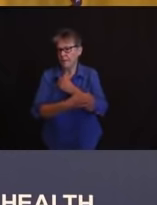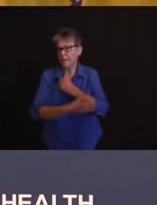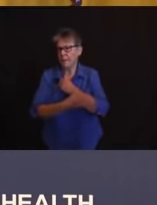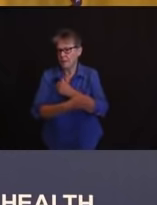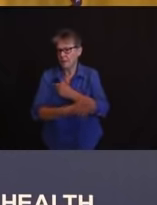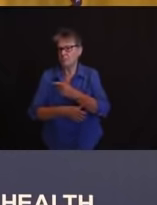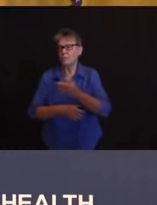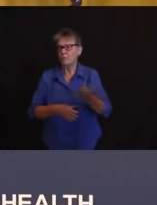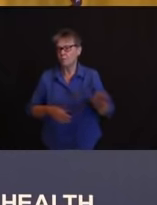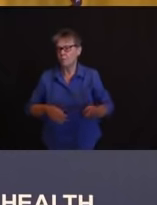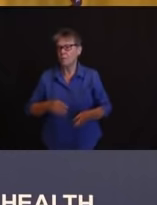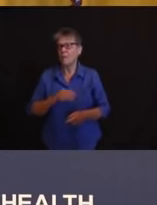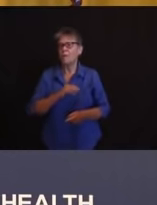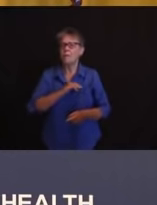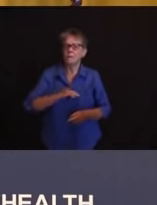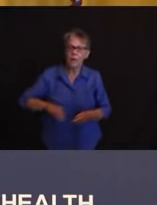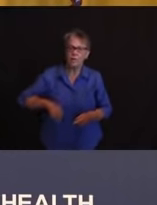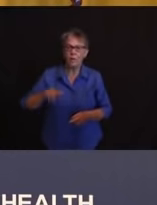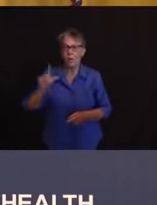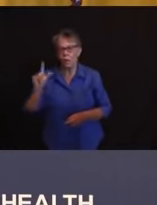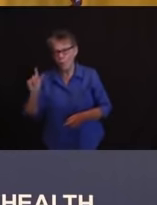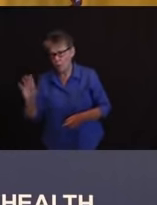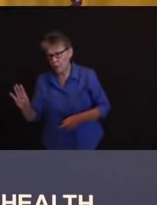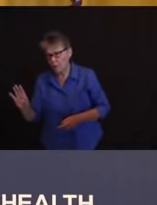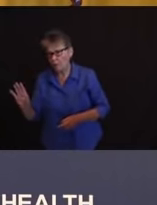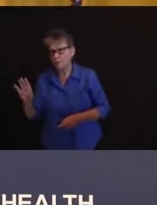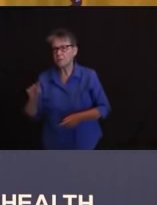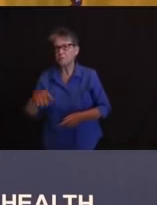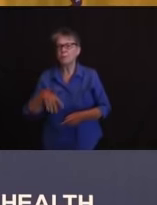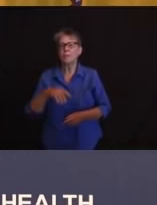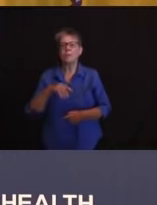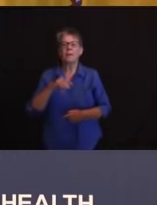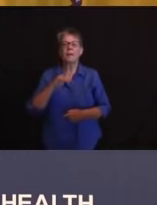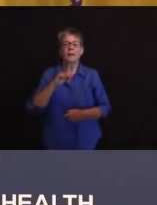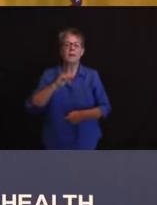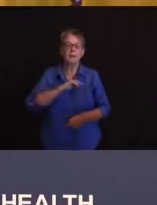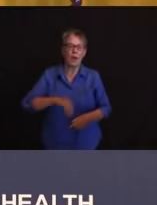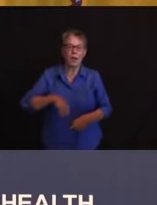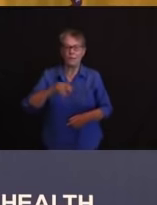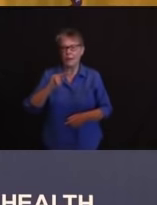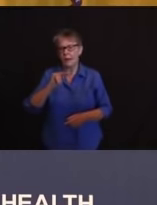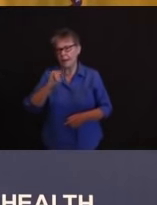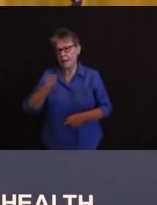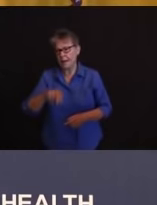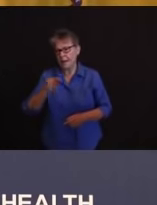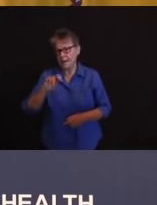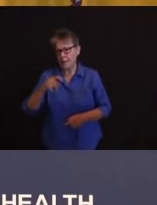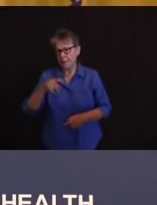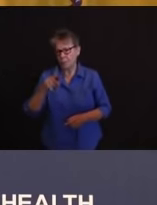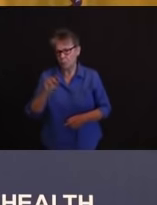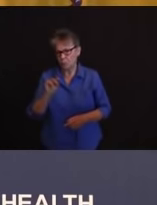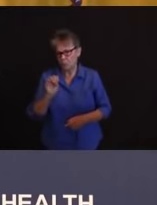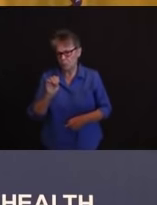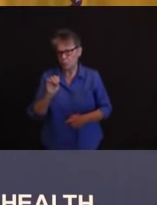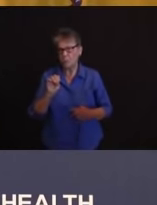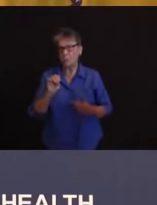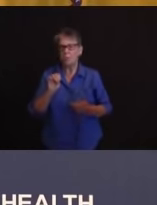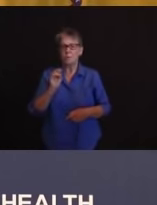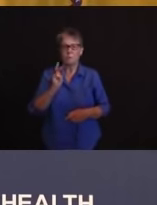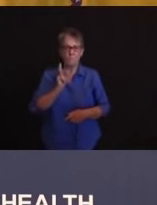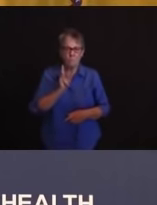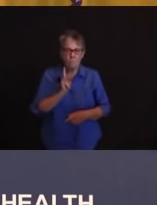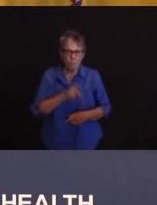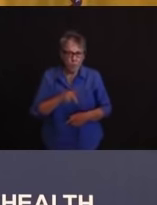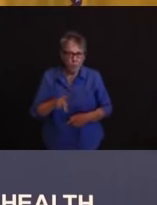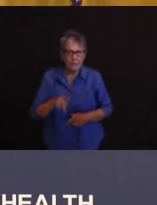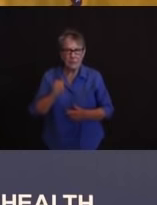to the mayor of Neptune City, Point Pleasant Beach, just to sort of get a sense of what they're seeing, what they're doing. So this is